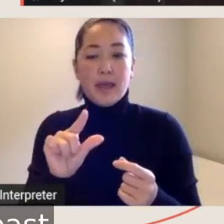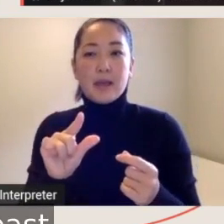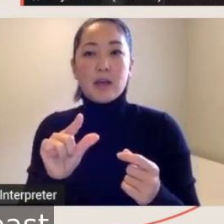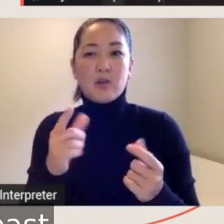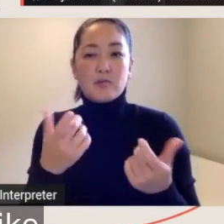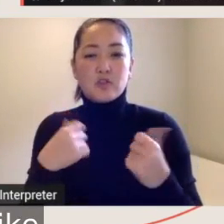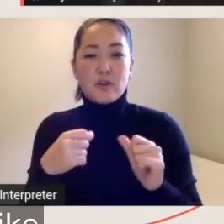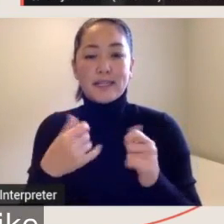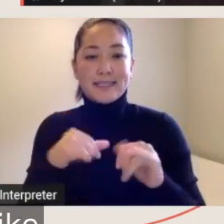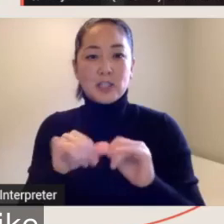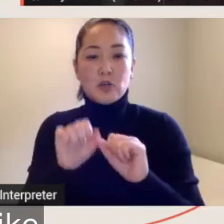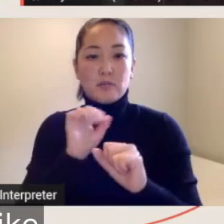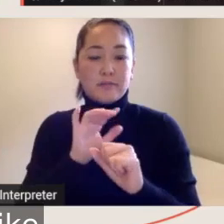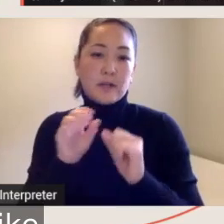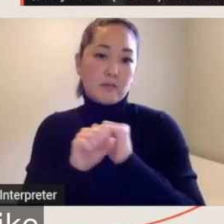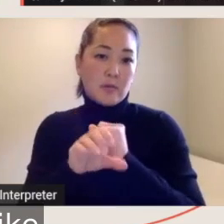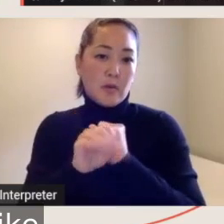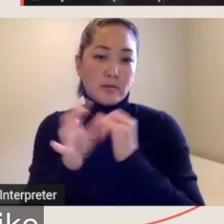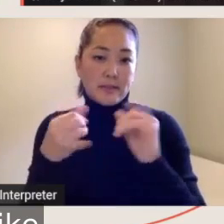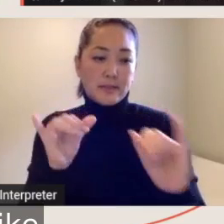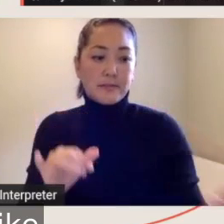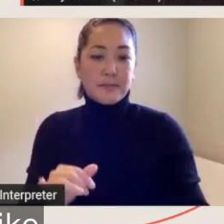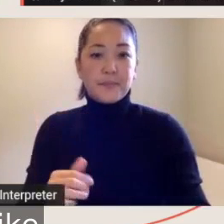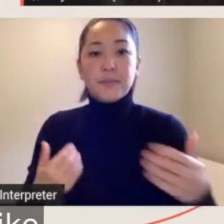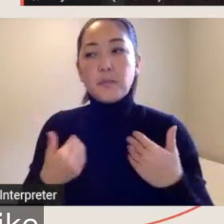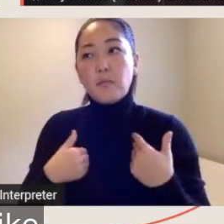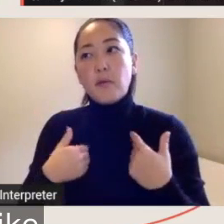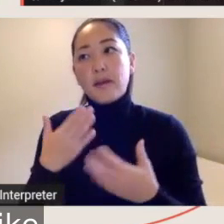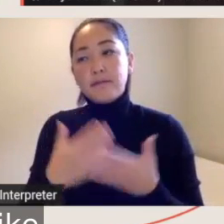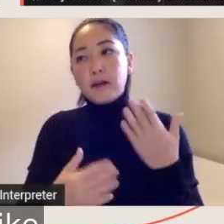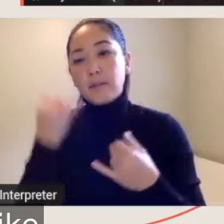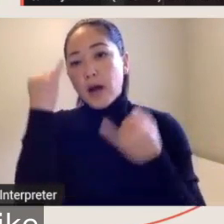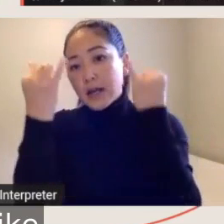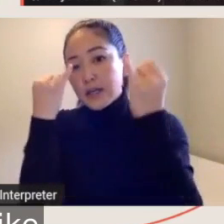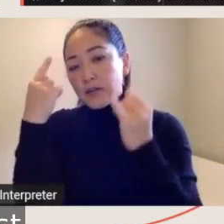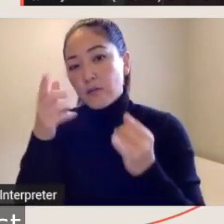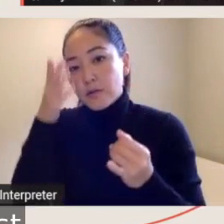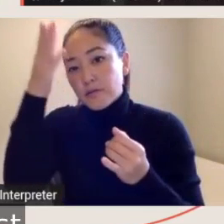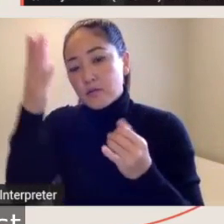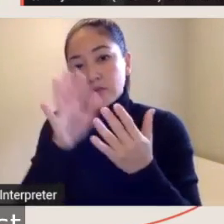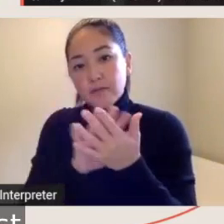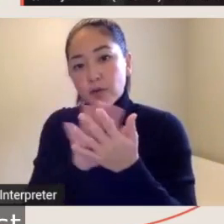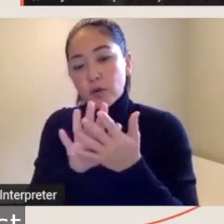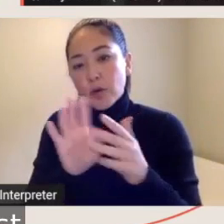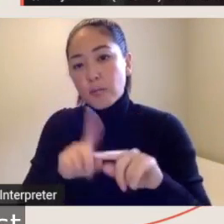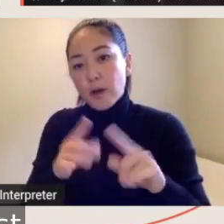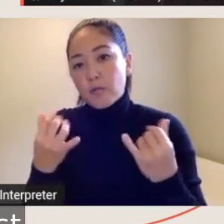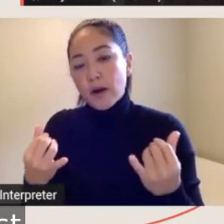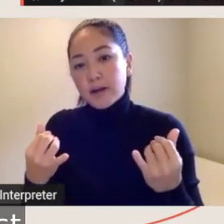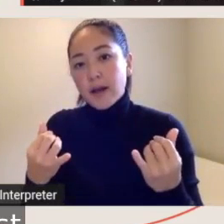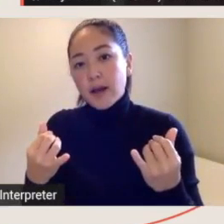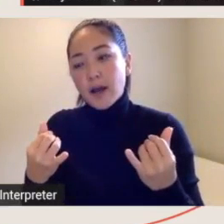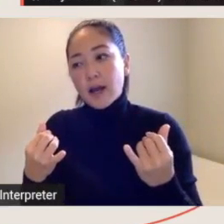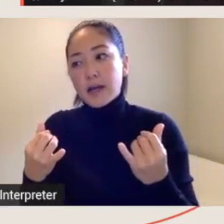bit. And then, yeah, we have like ideas for other future films, which for now they're just a little bit